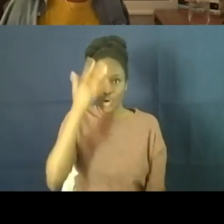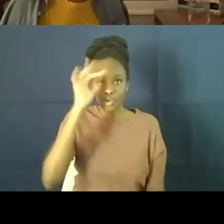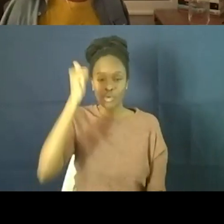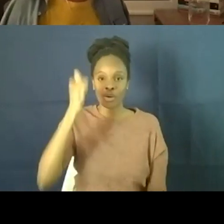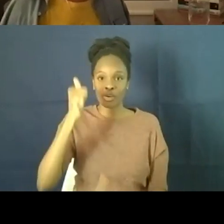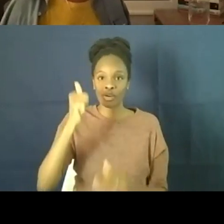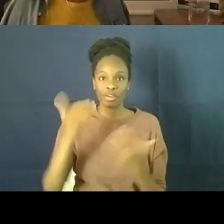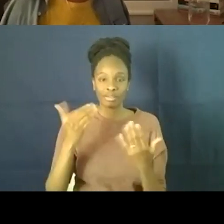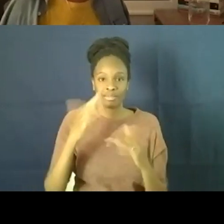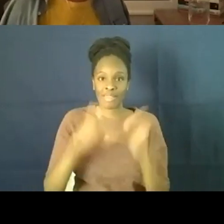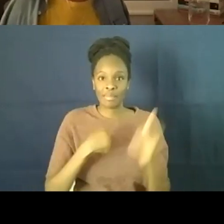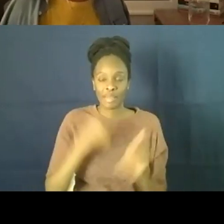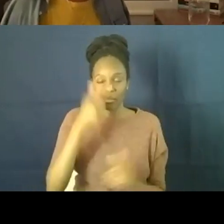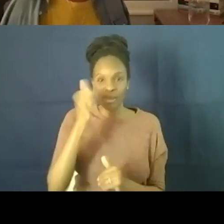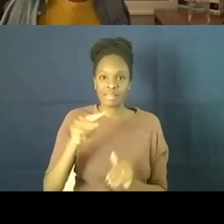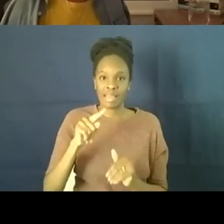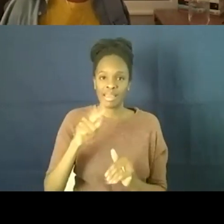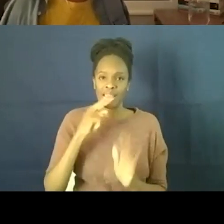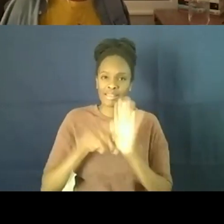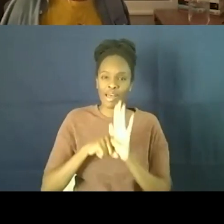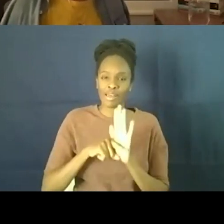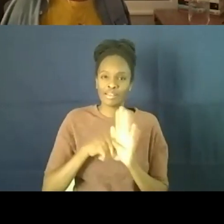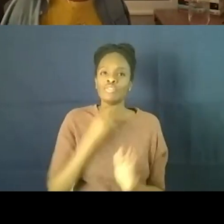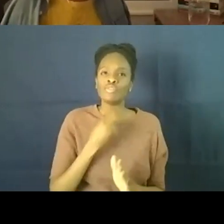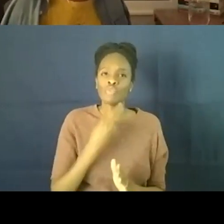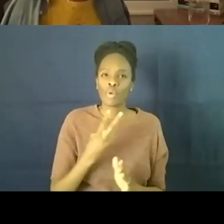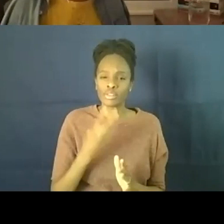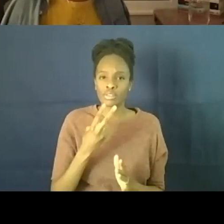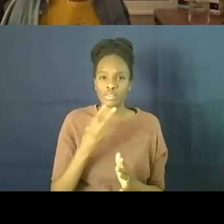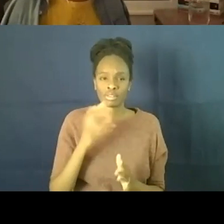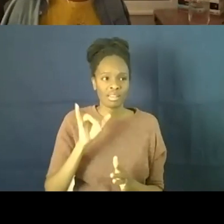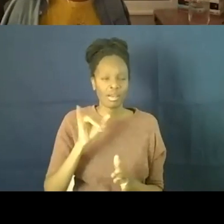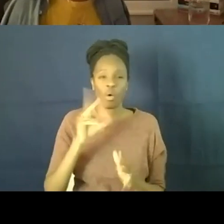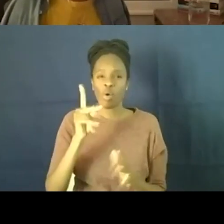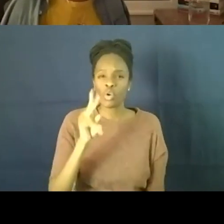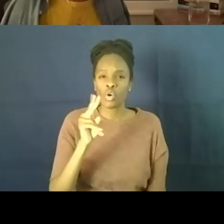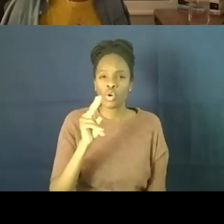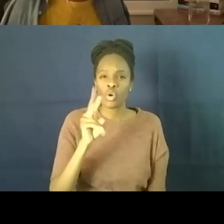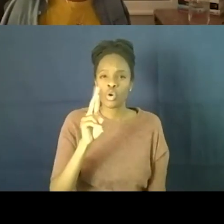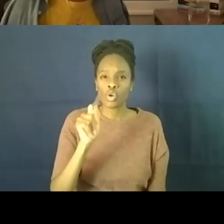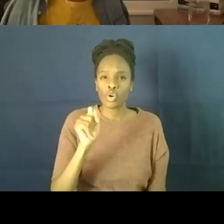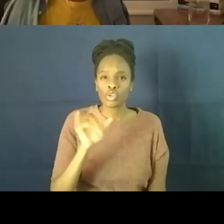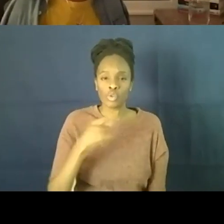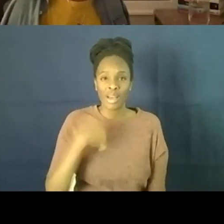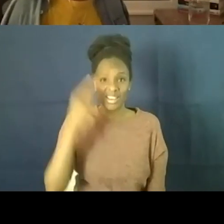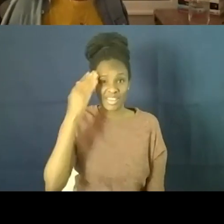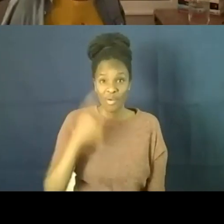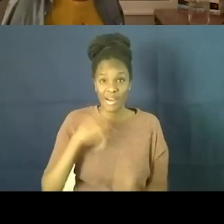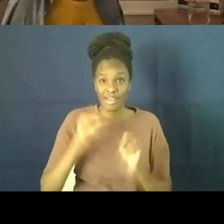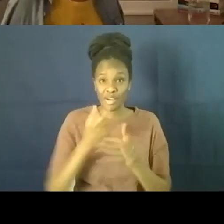I would get. And, like, and Kurt the same way. Like, I didn't think I'd be able to write Kurt as well, But I, first of all,